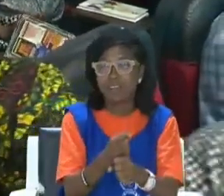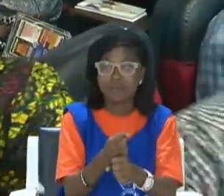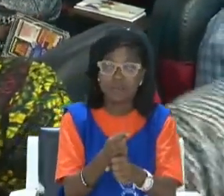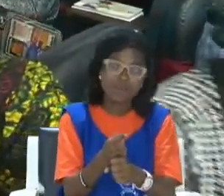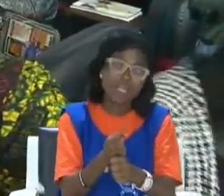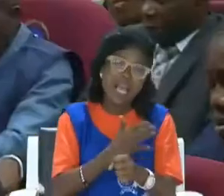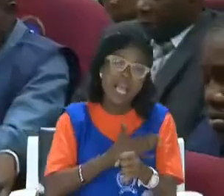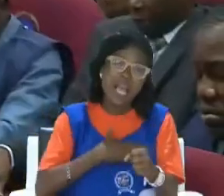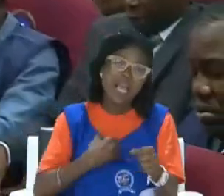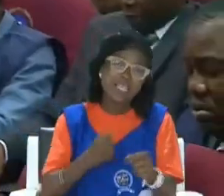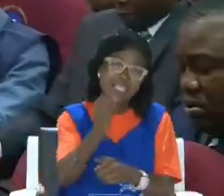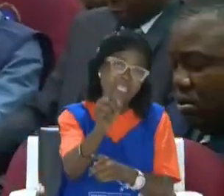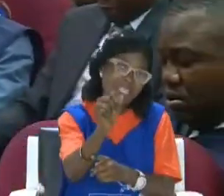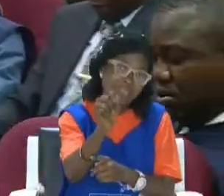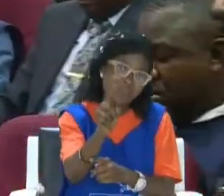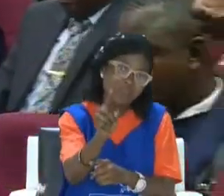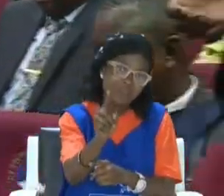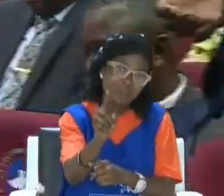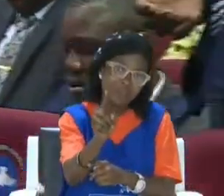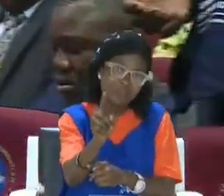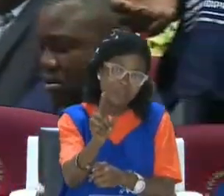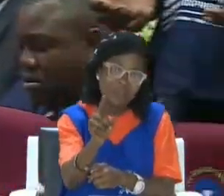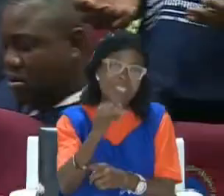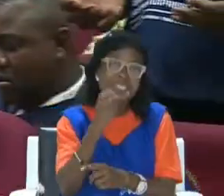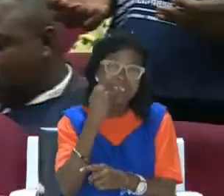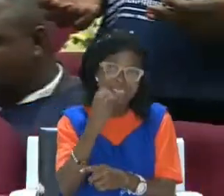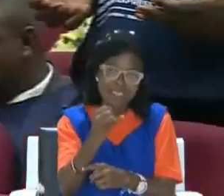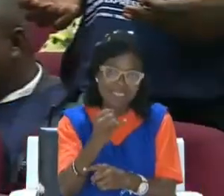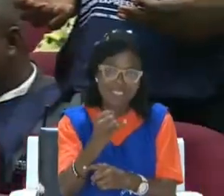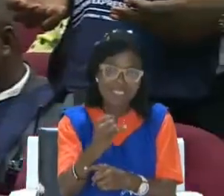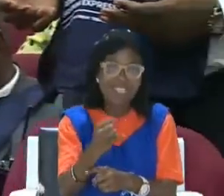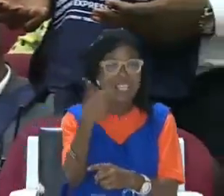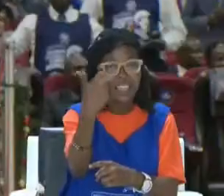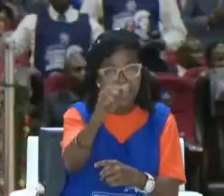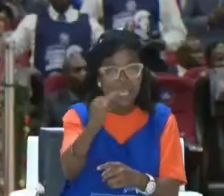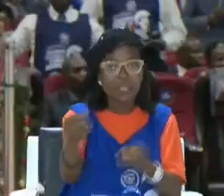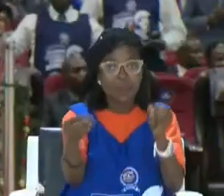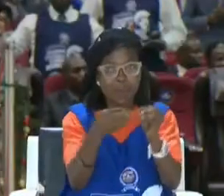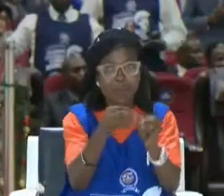And 11 is 10 plus 1.